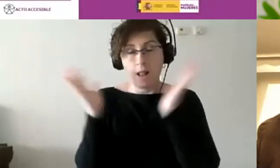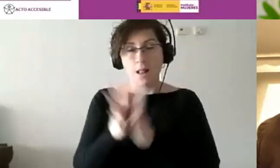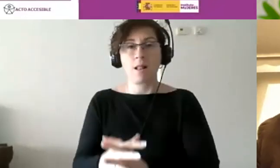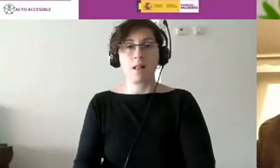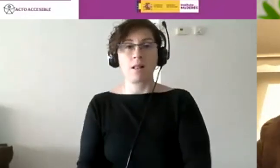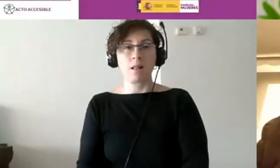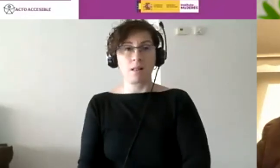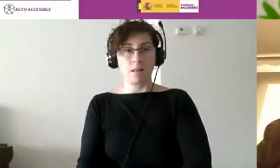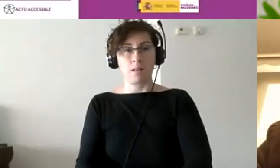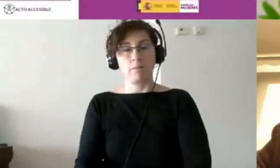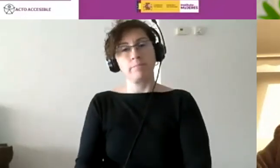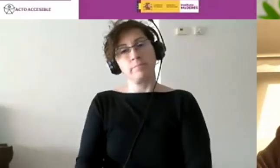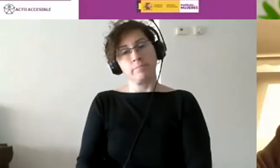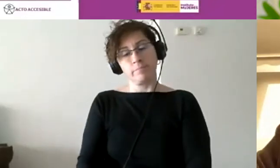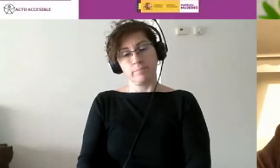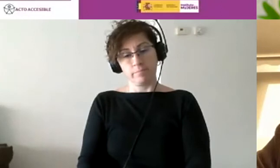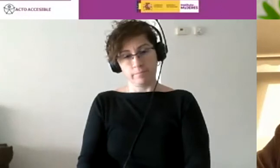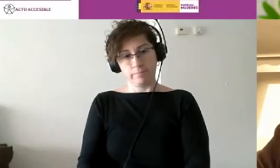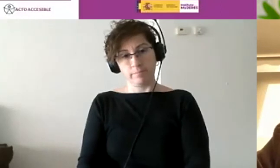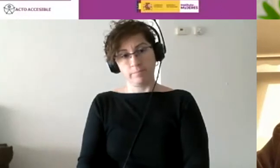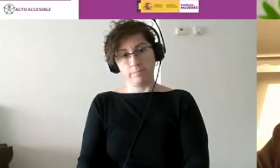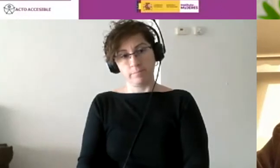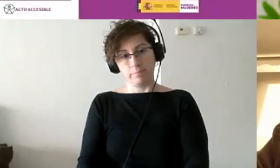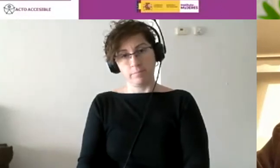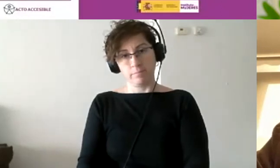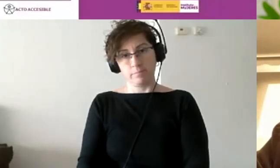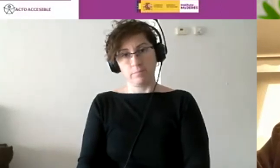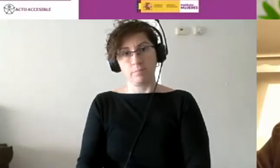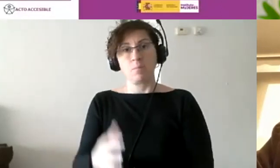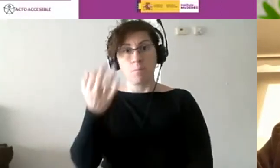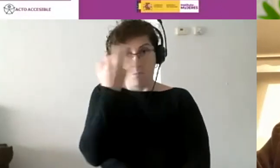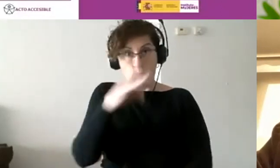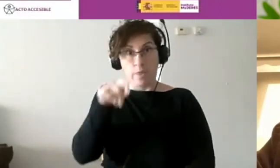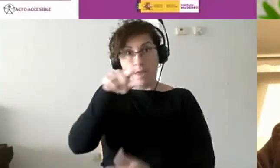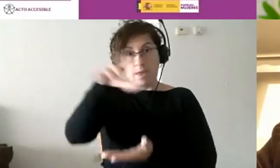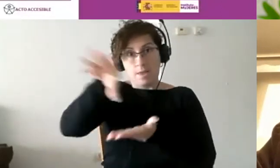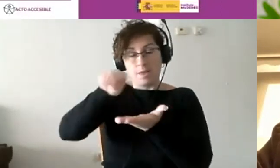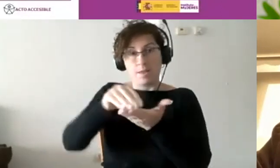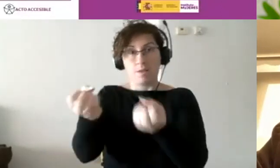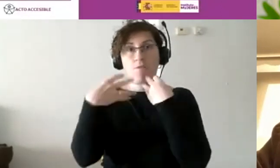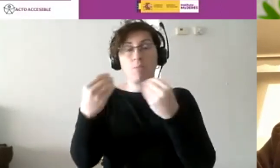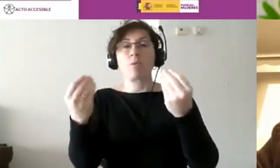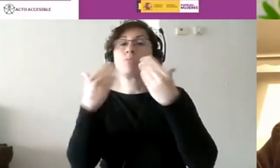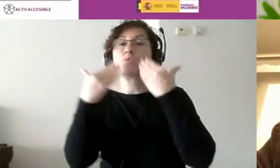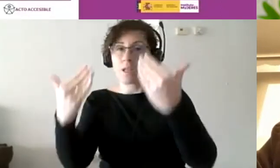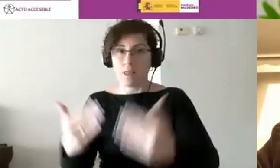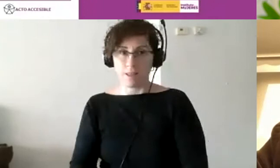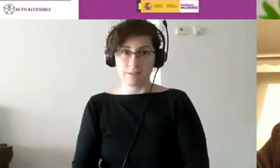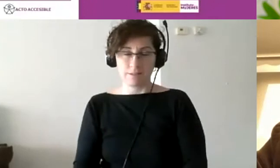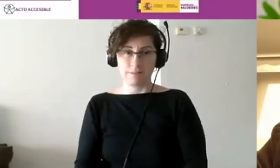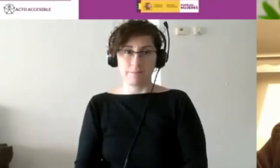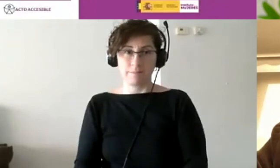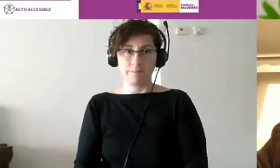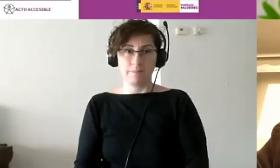information in this regard. So, really, thank you so much for the work that you are doing through